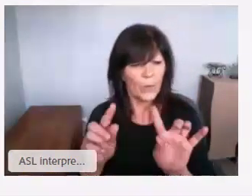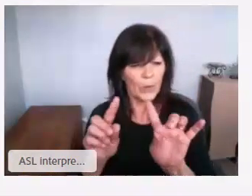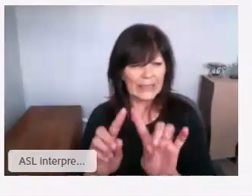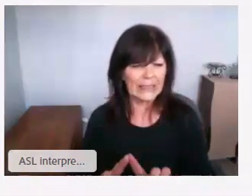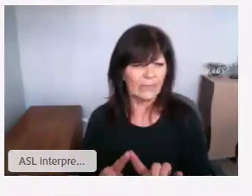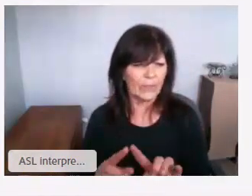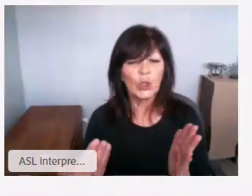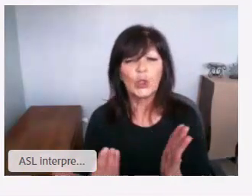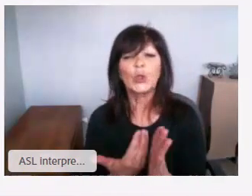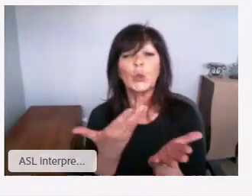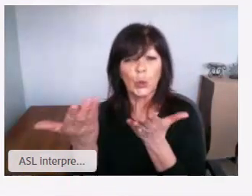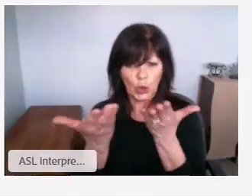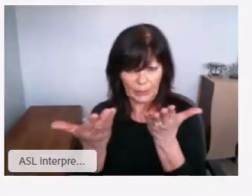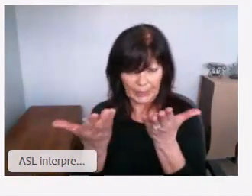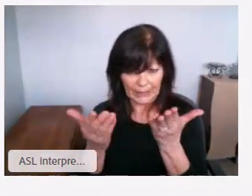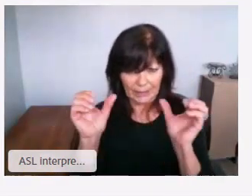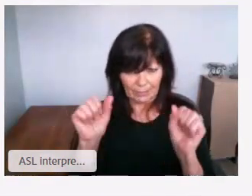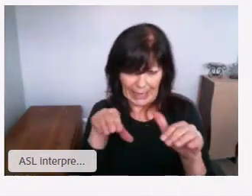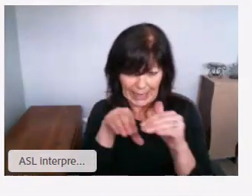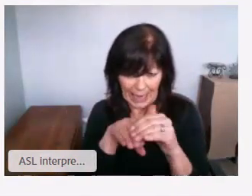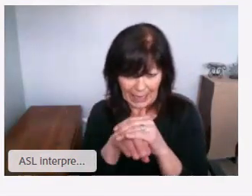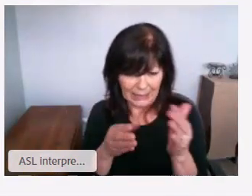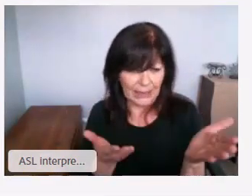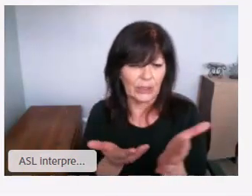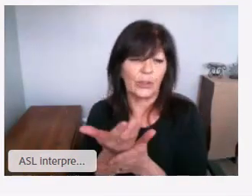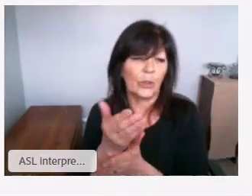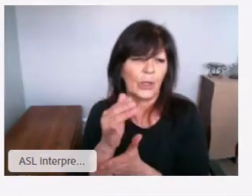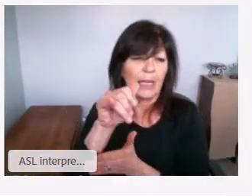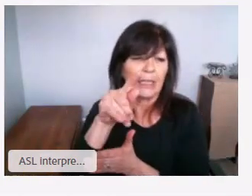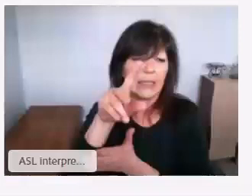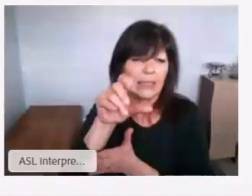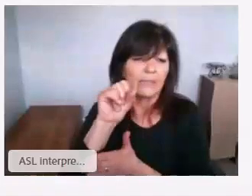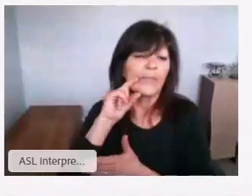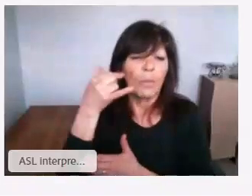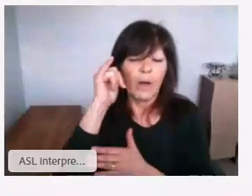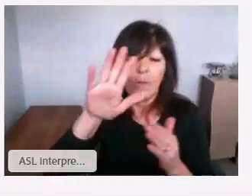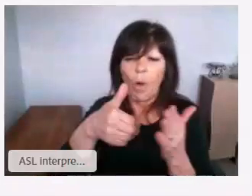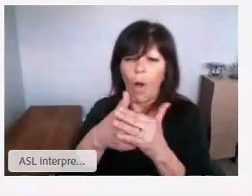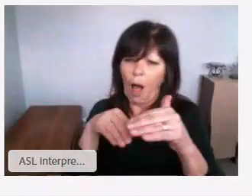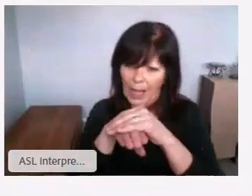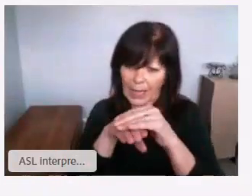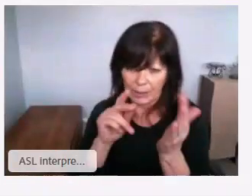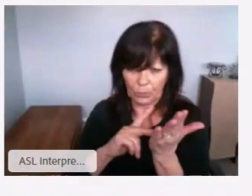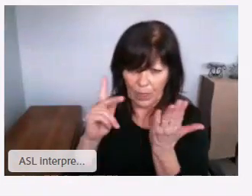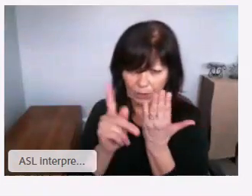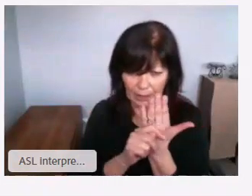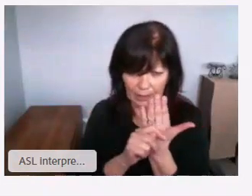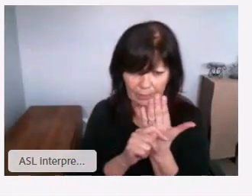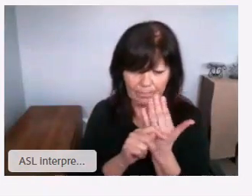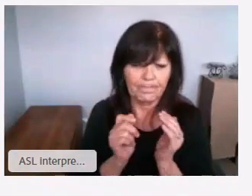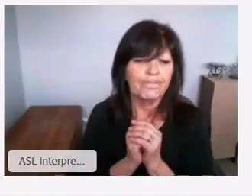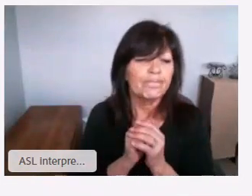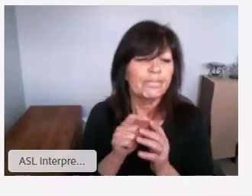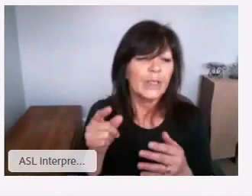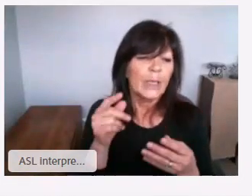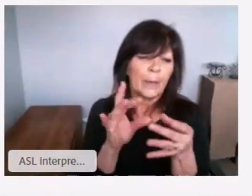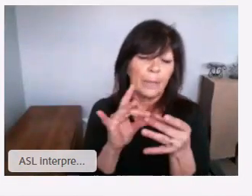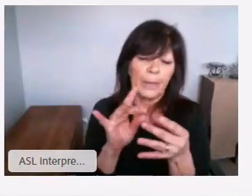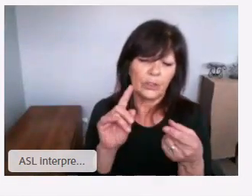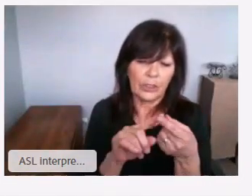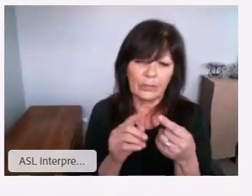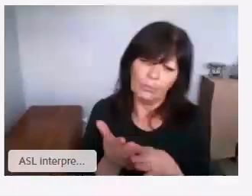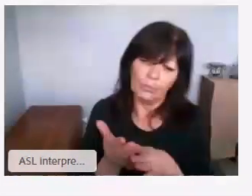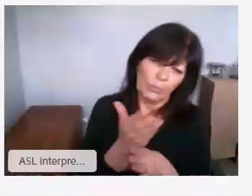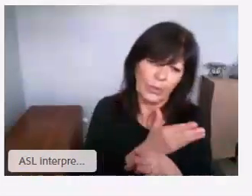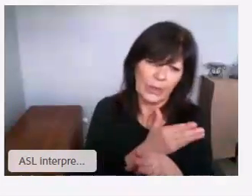services that travelers will be able to access throughout the ITS for Buffalo All Access project. to get around. So I mentioned on the previous slide